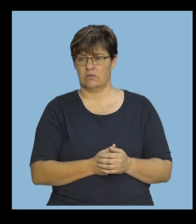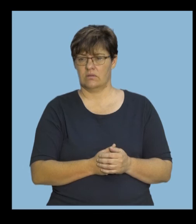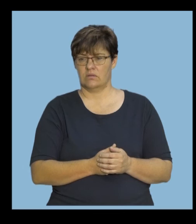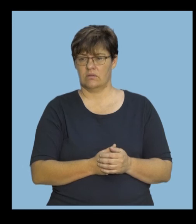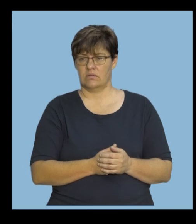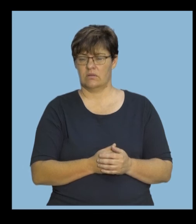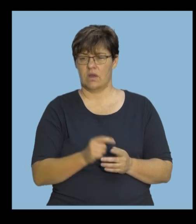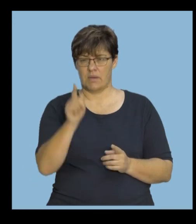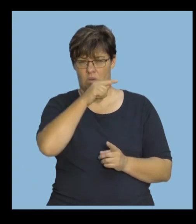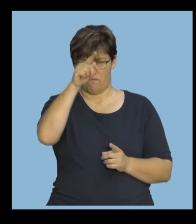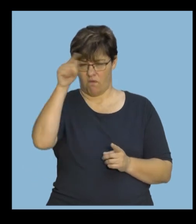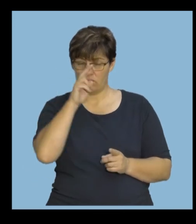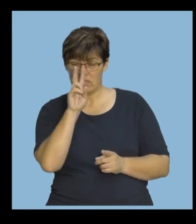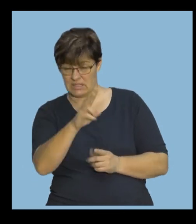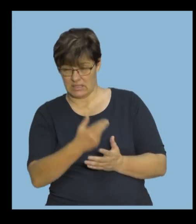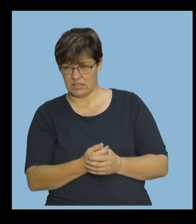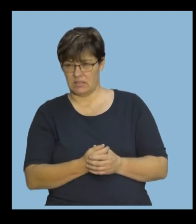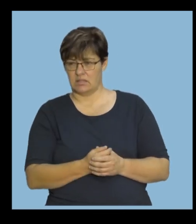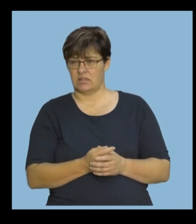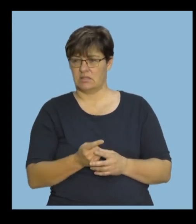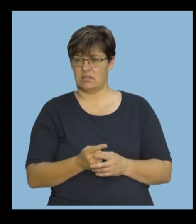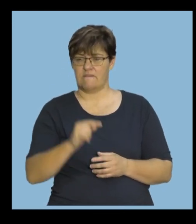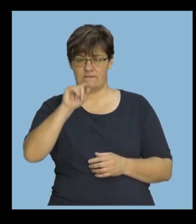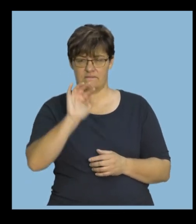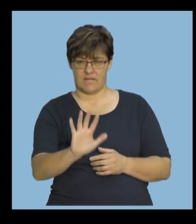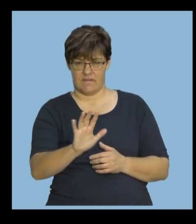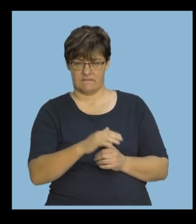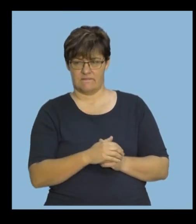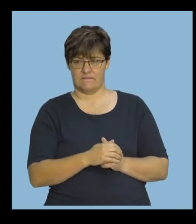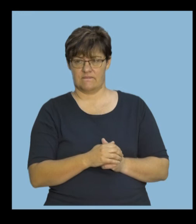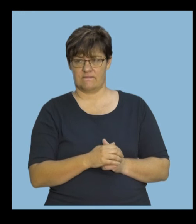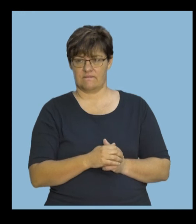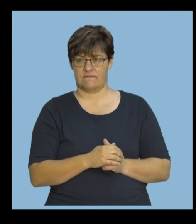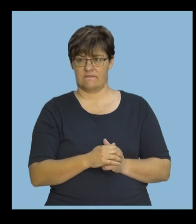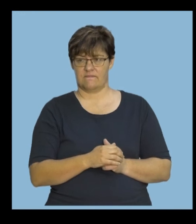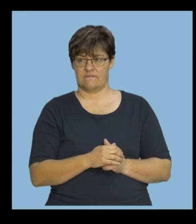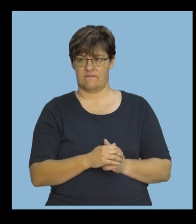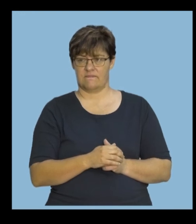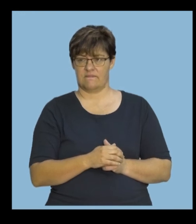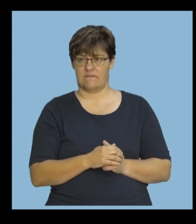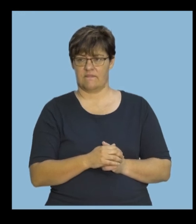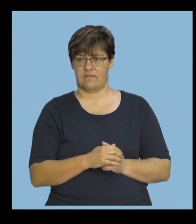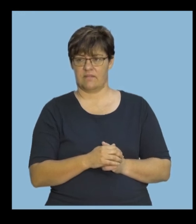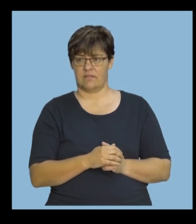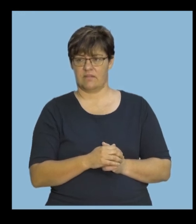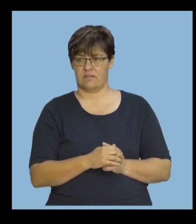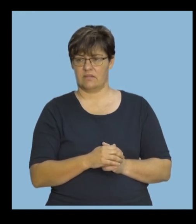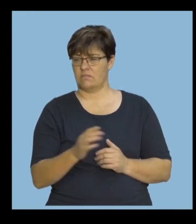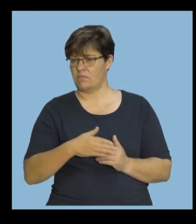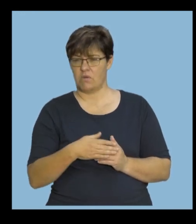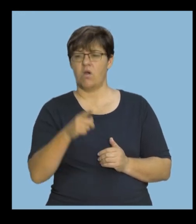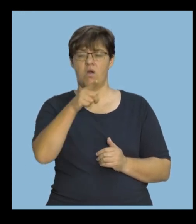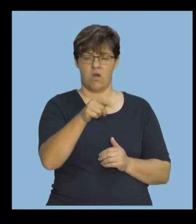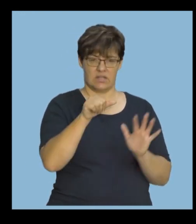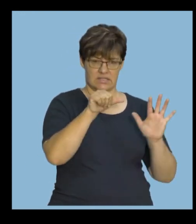important to cancel the data if you've used it. I have 4 there. With next one, which is 5, which is